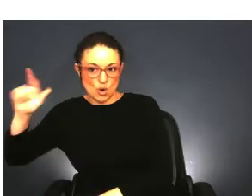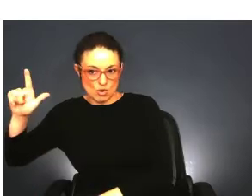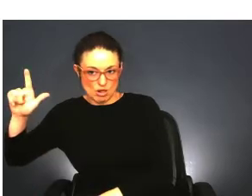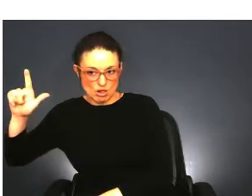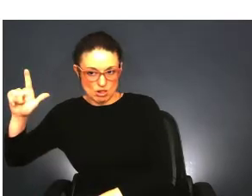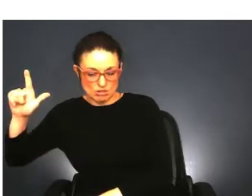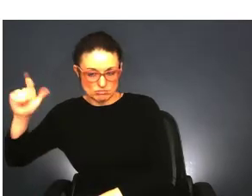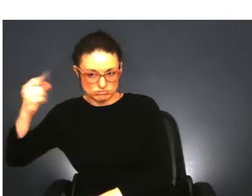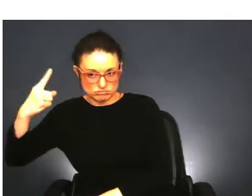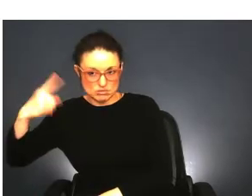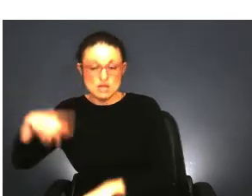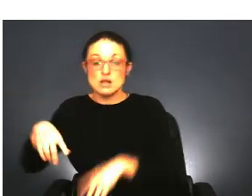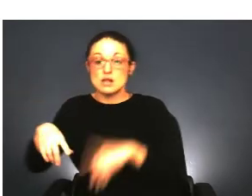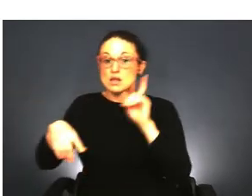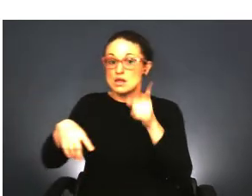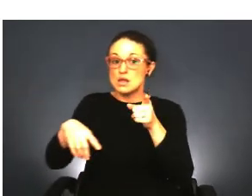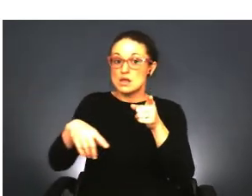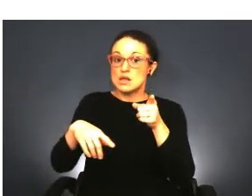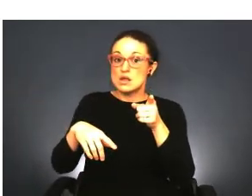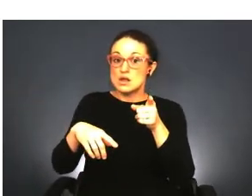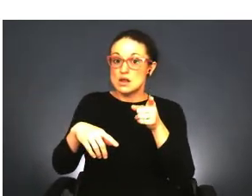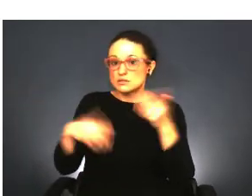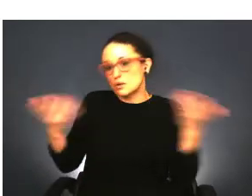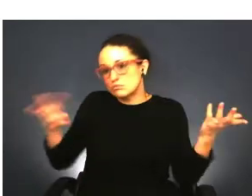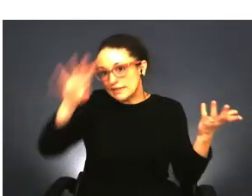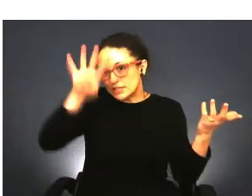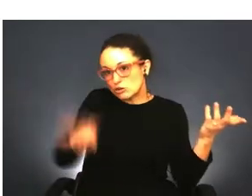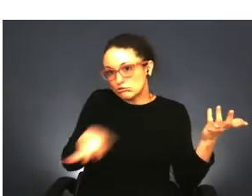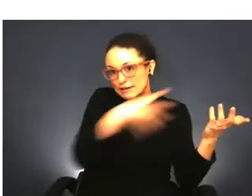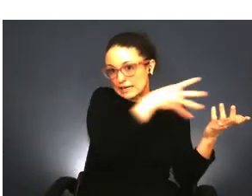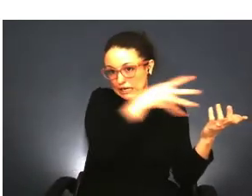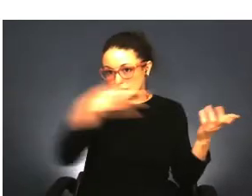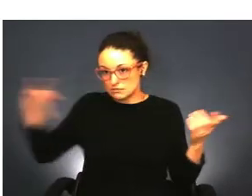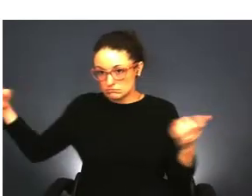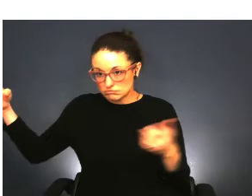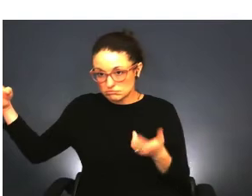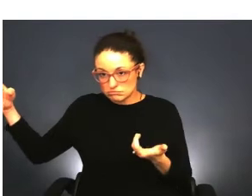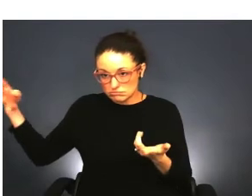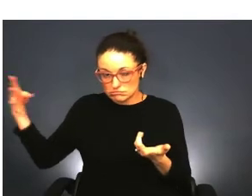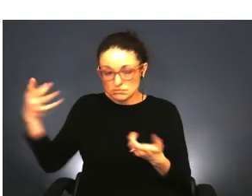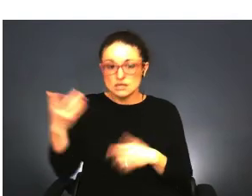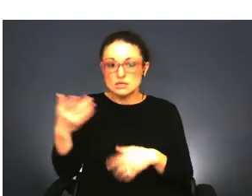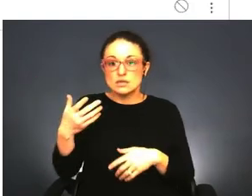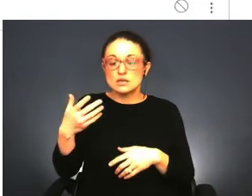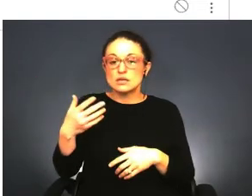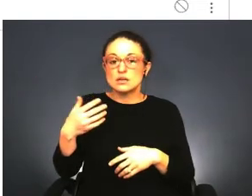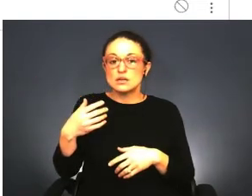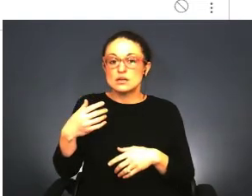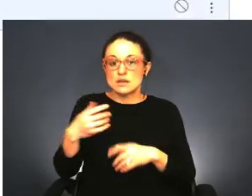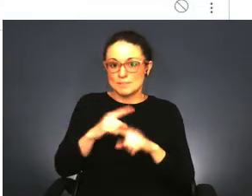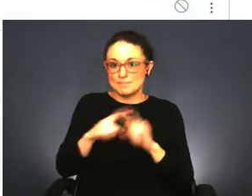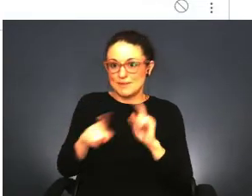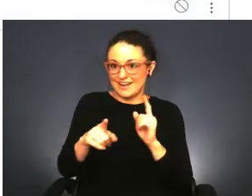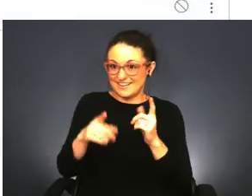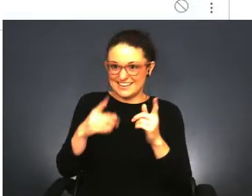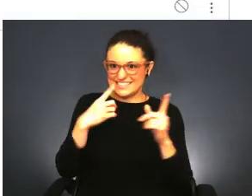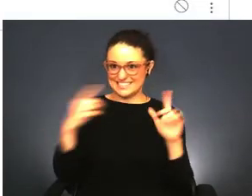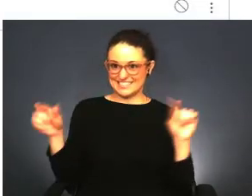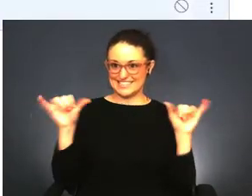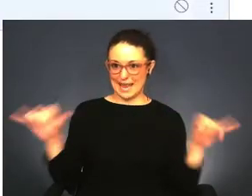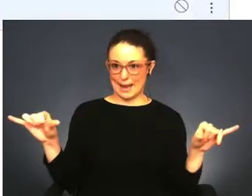that this, even though it's a grid format, reflects what's going on over here